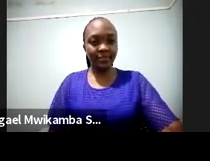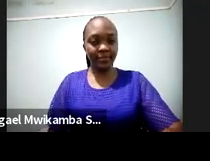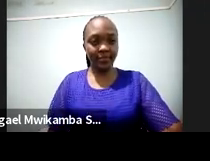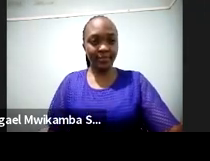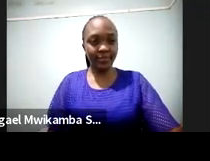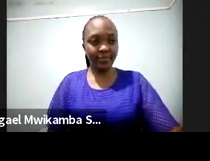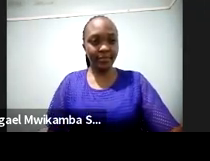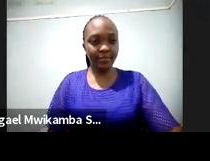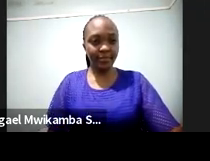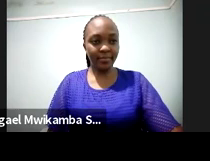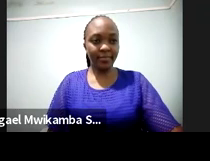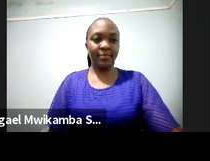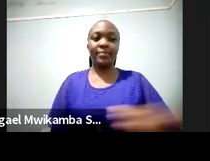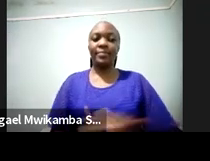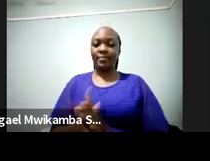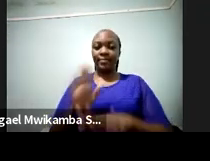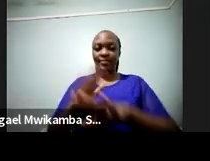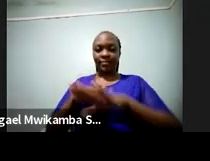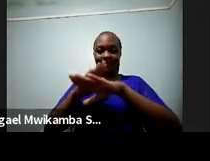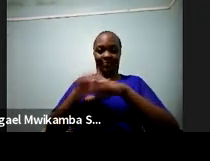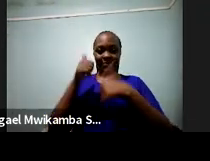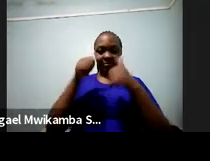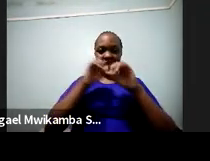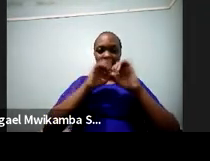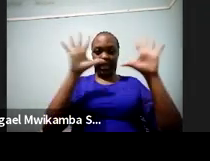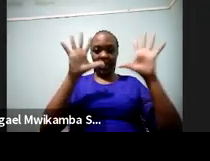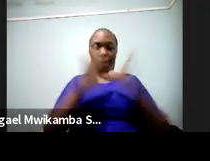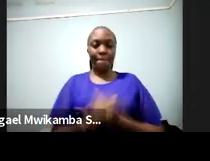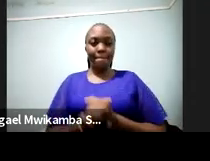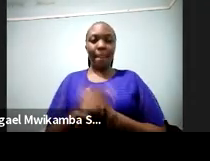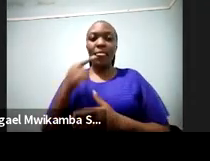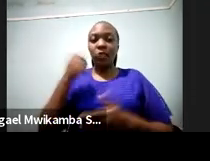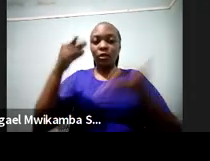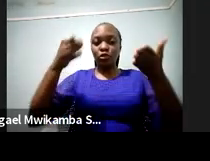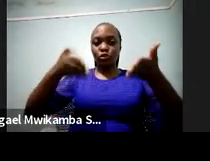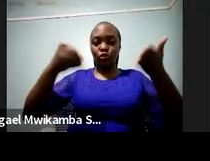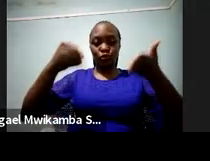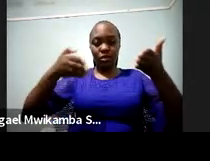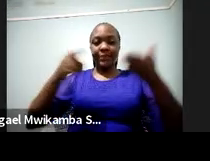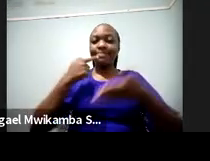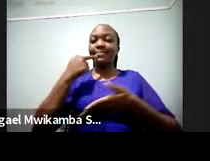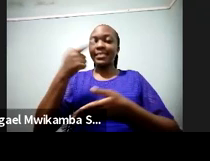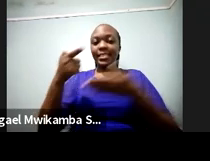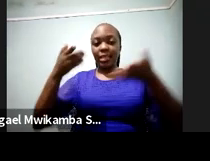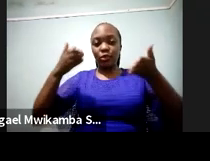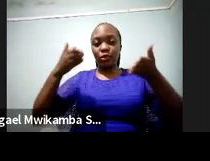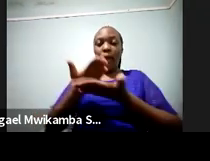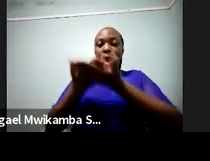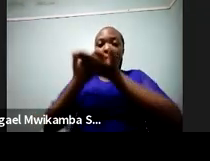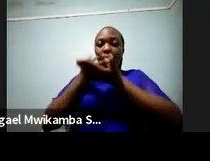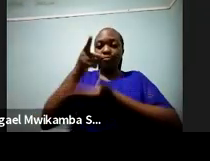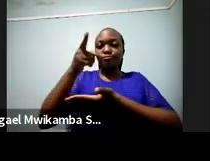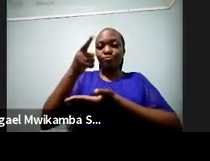So today, as I said, we are hoping to help you sail successfully into the future. But the door we are using is the